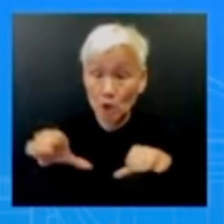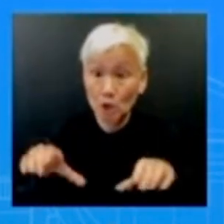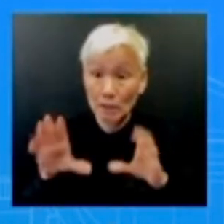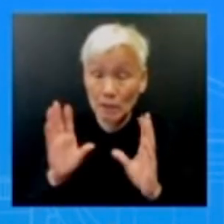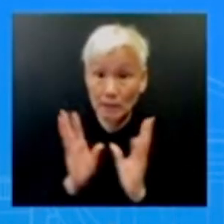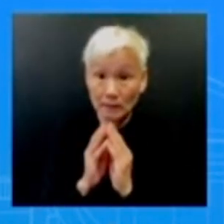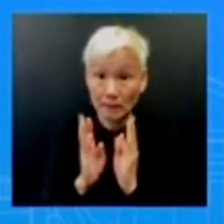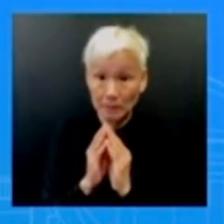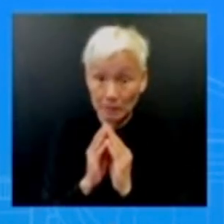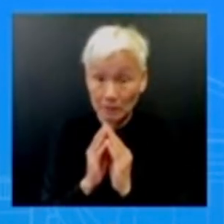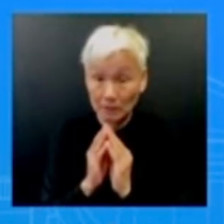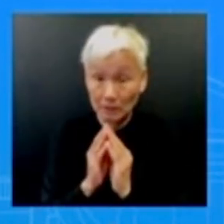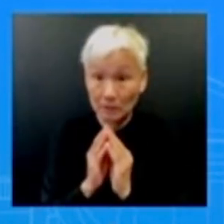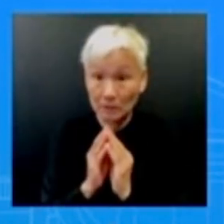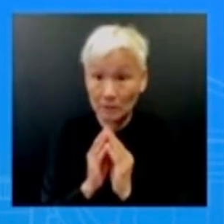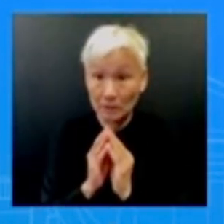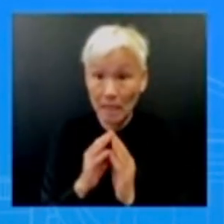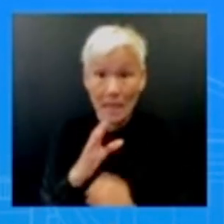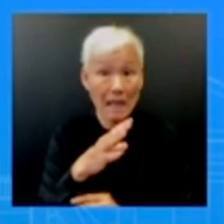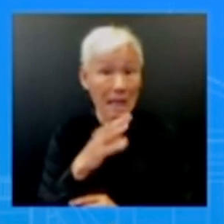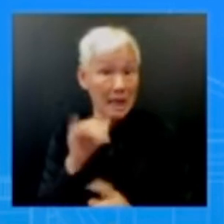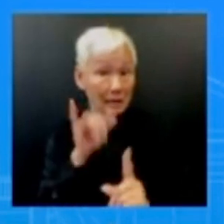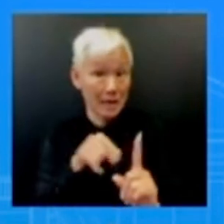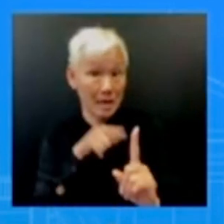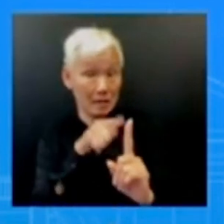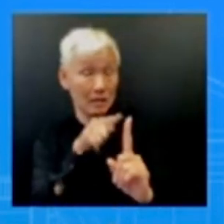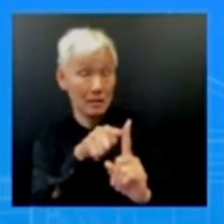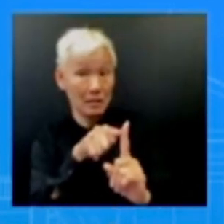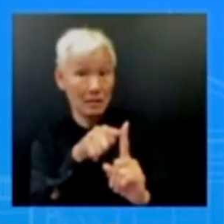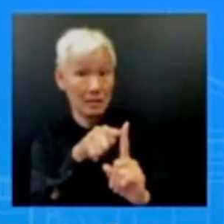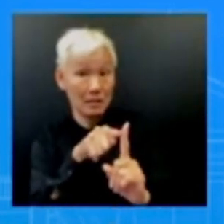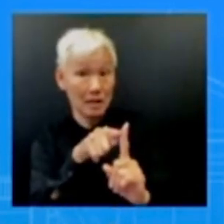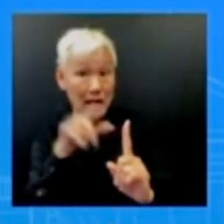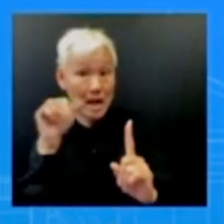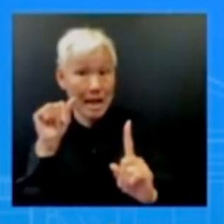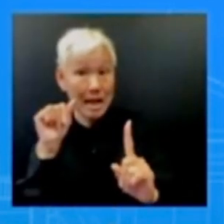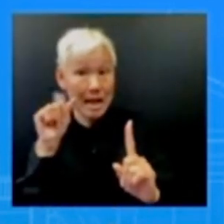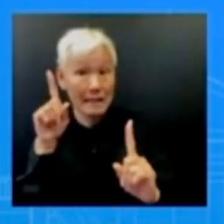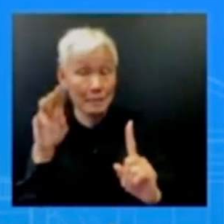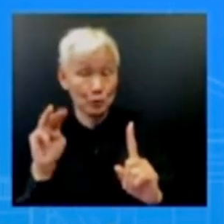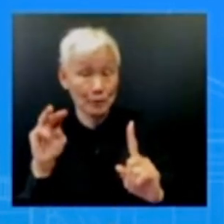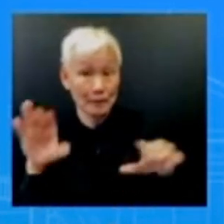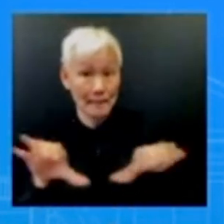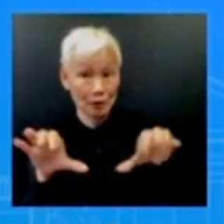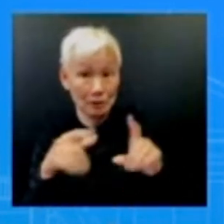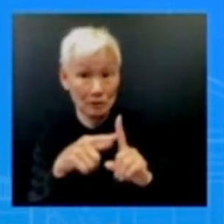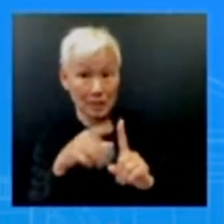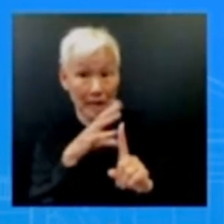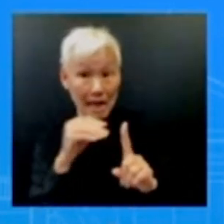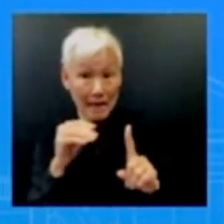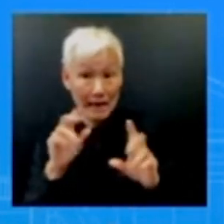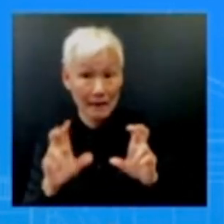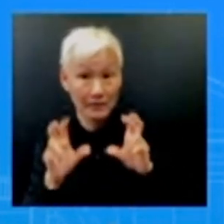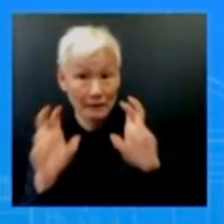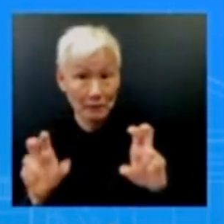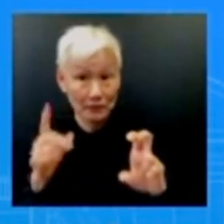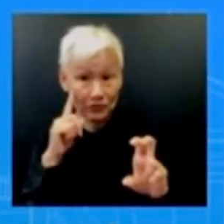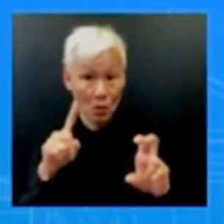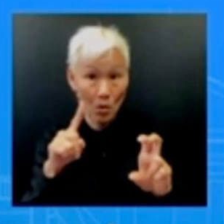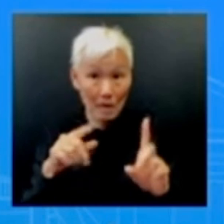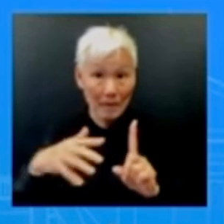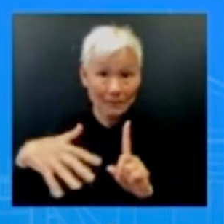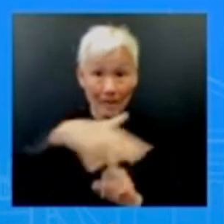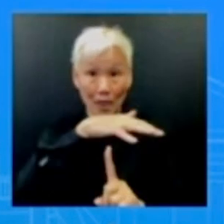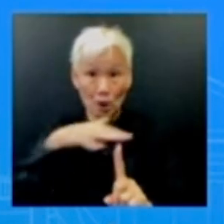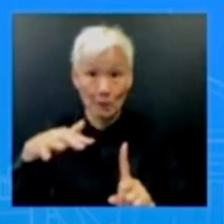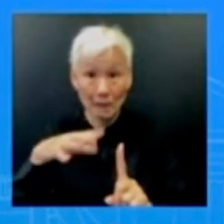I put the guidance, highlight the administration's actions and historic investments for the environment and nature. But just a few days ago,